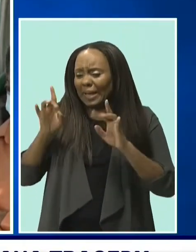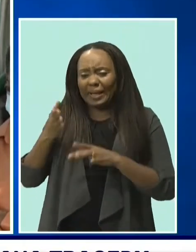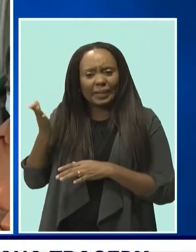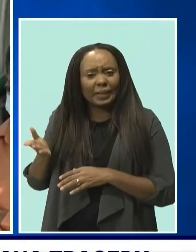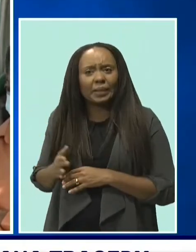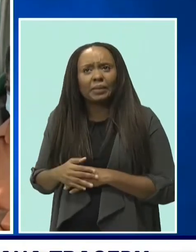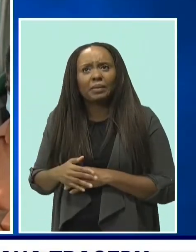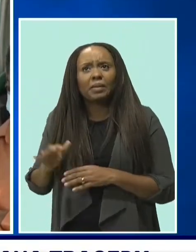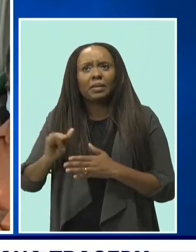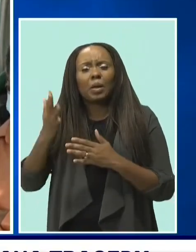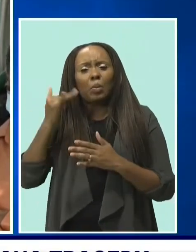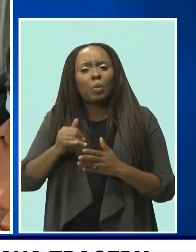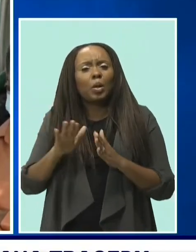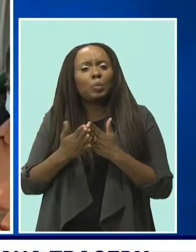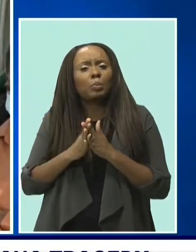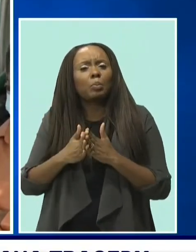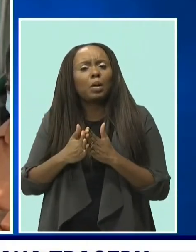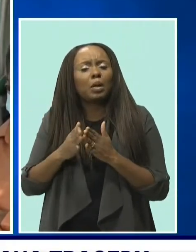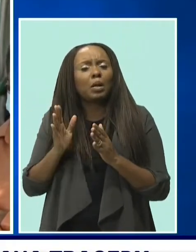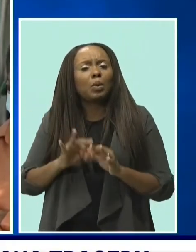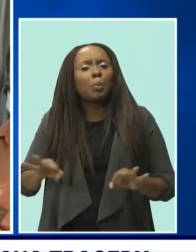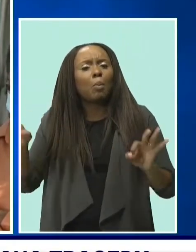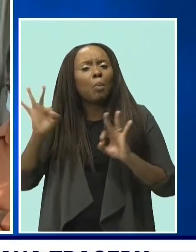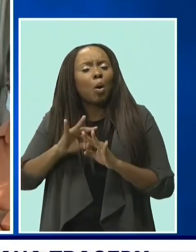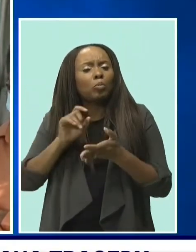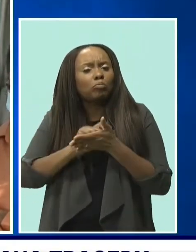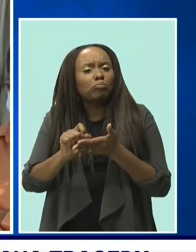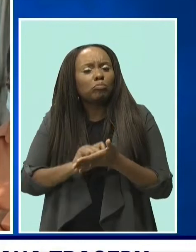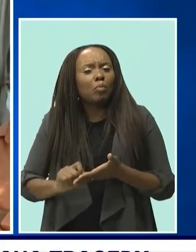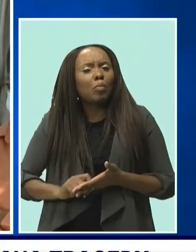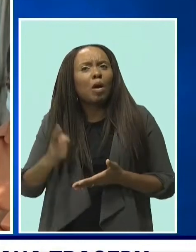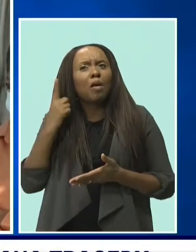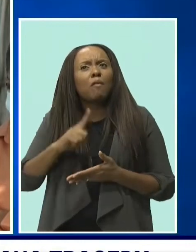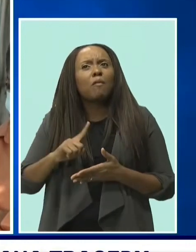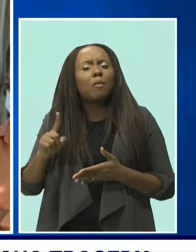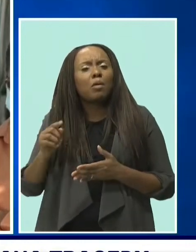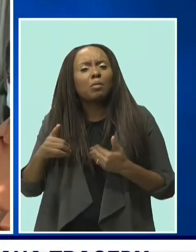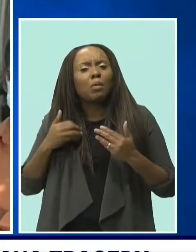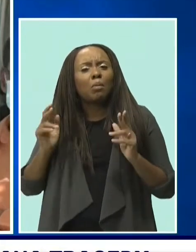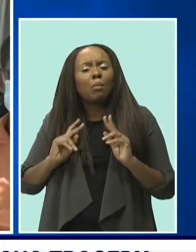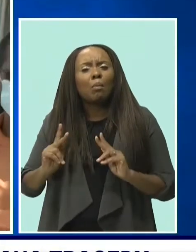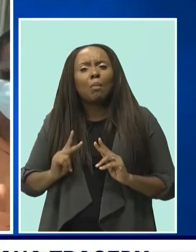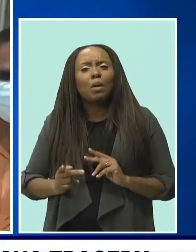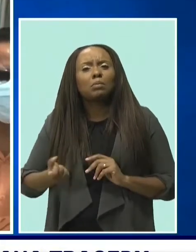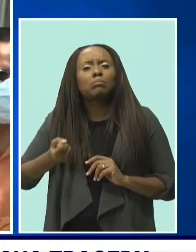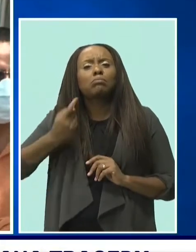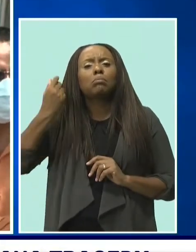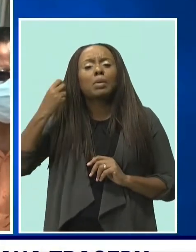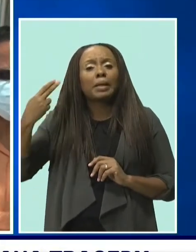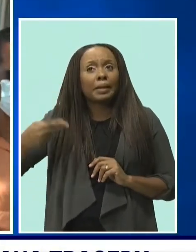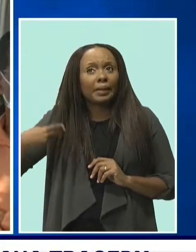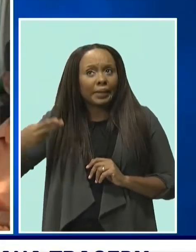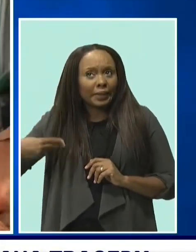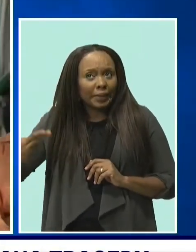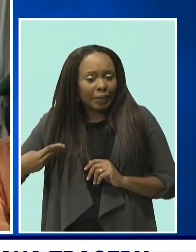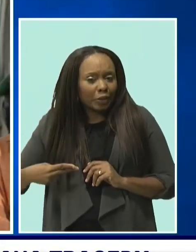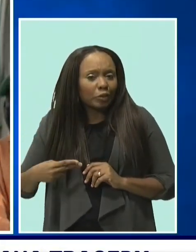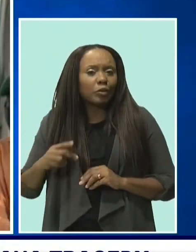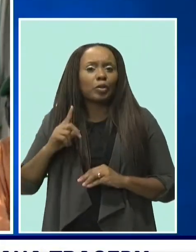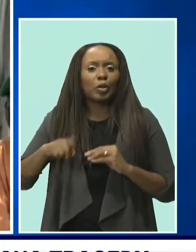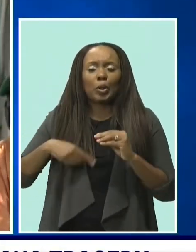anniversary is such an important historic document to enlighten our youth to the history of aggression